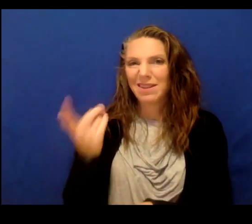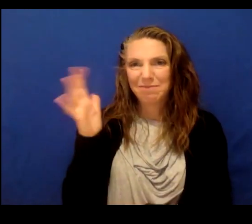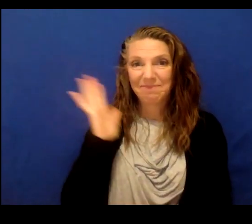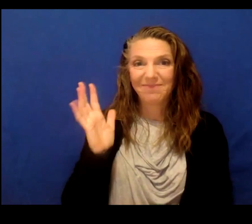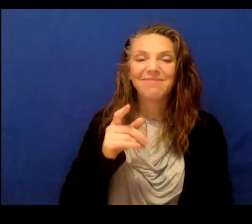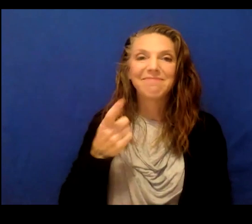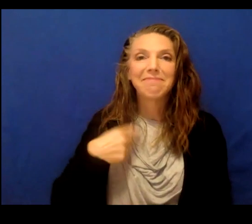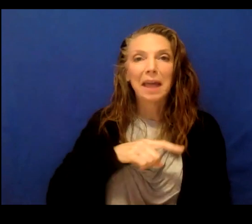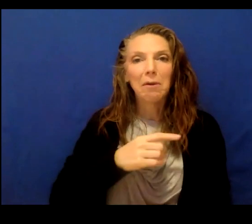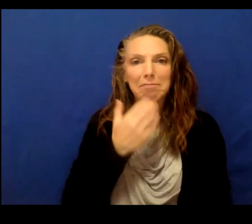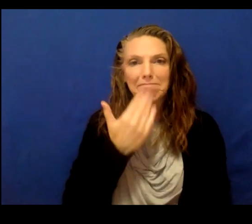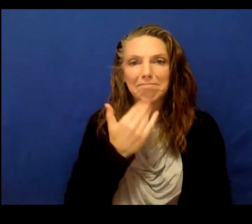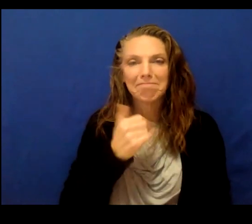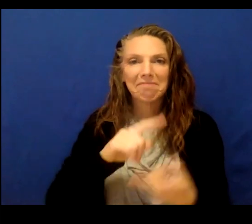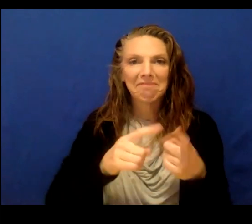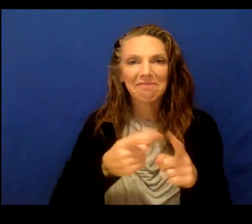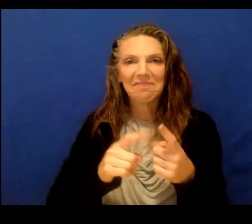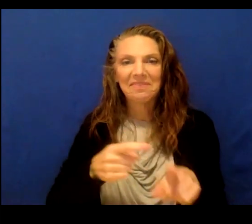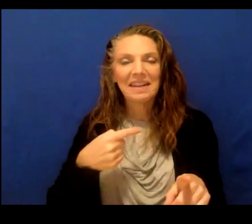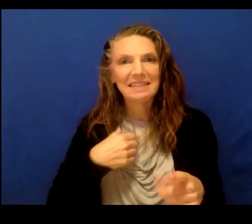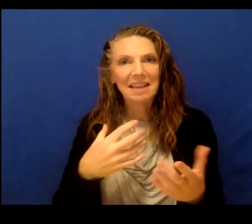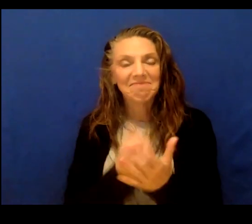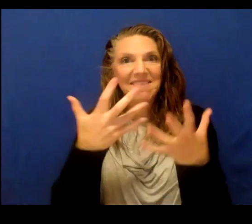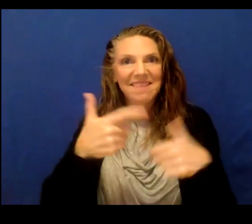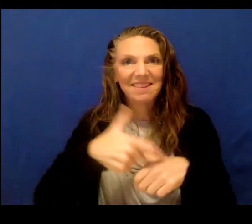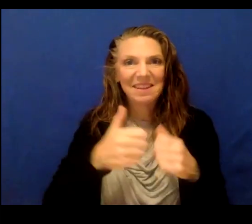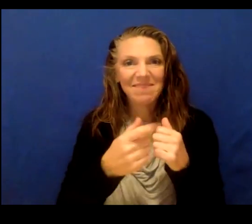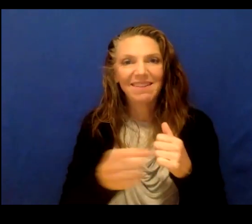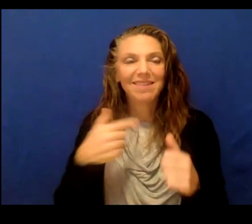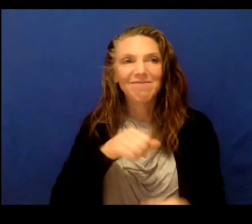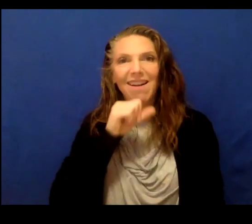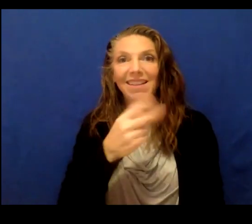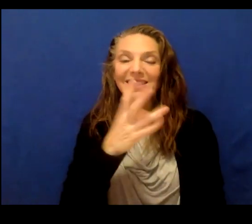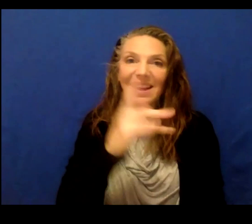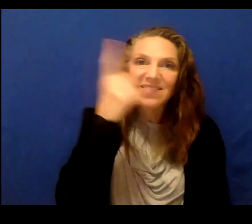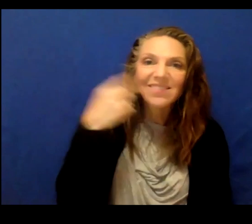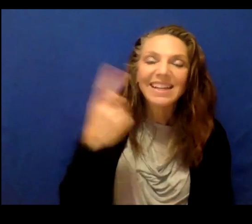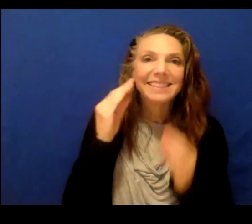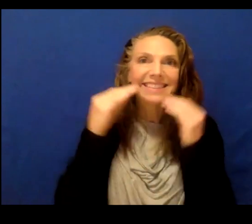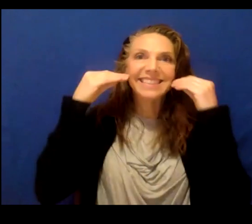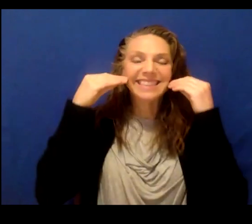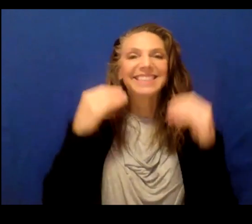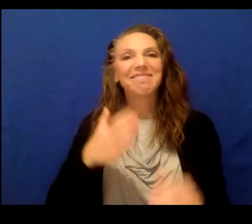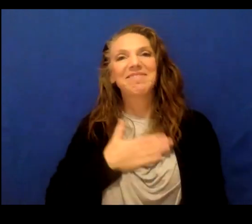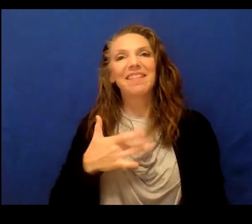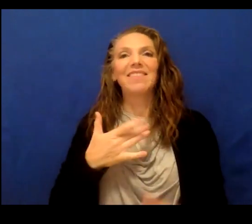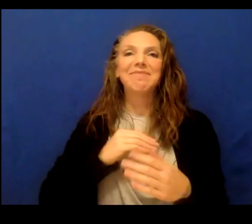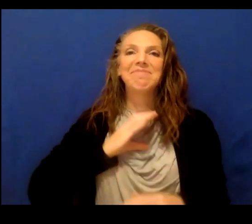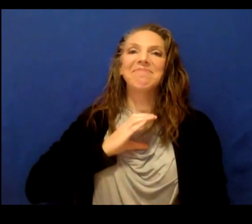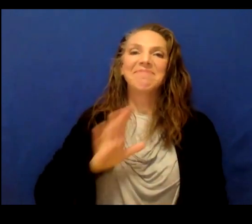friends were children who I got to spend a lot of time with. So I always love to see them on my slides when I'm able to use pictures of